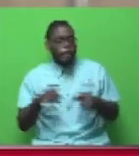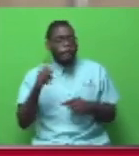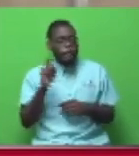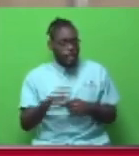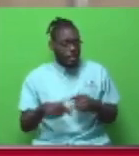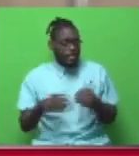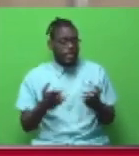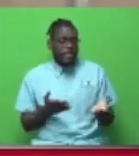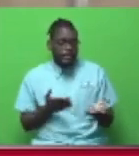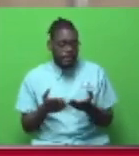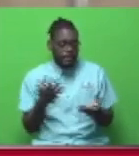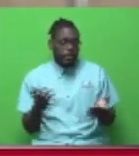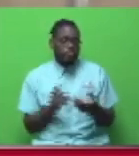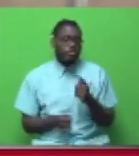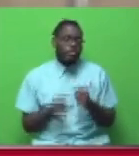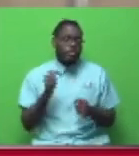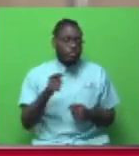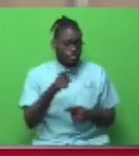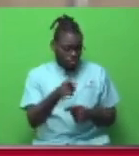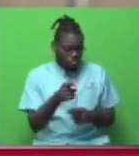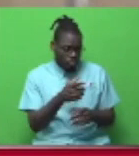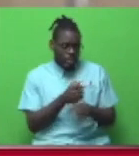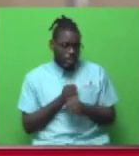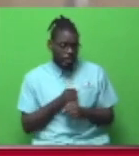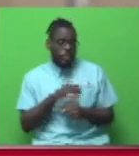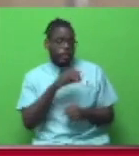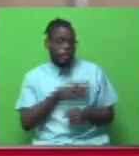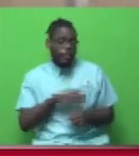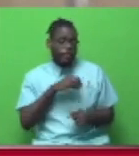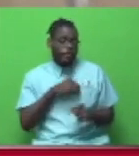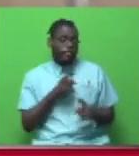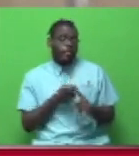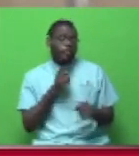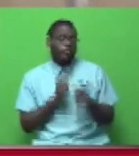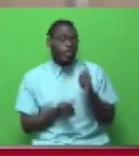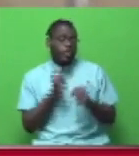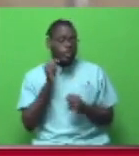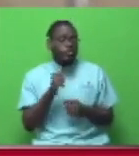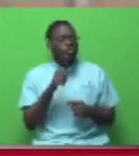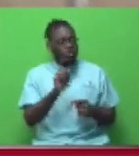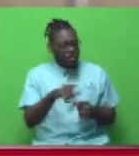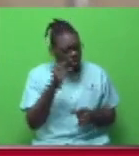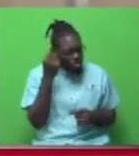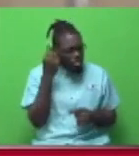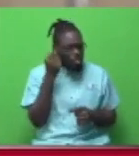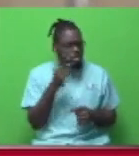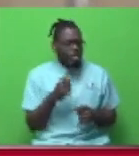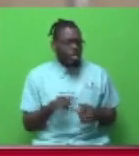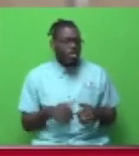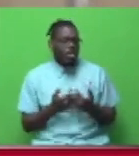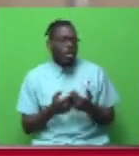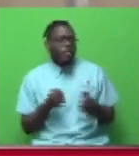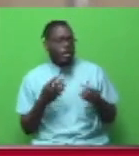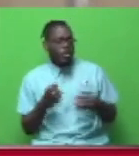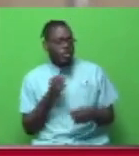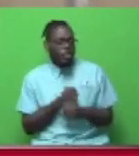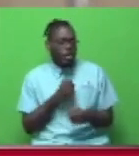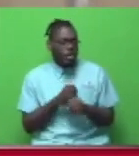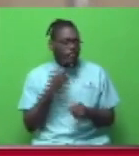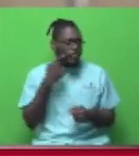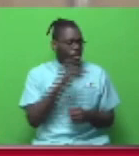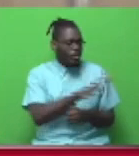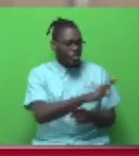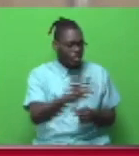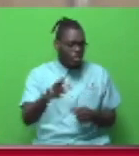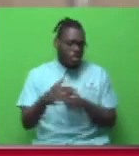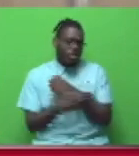because you got a scholarship from the country, it is important for you to understand what it is now to give back to your country. And we are so pleased